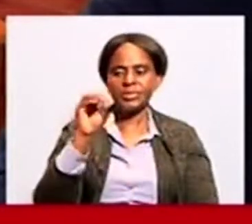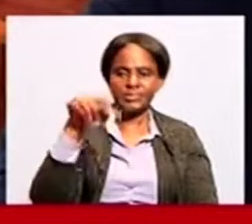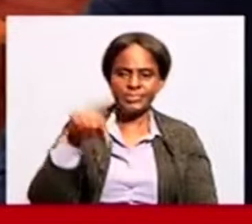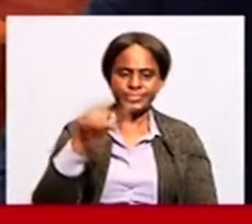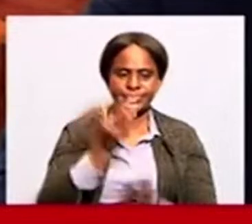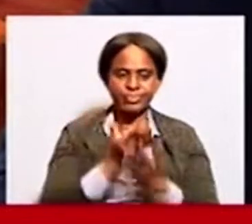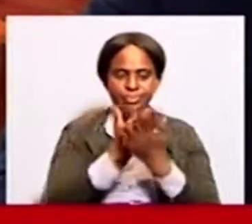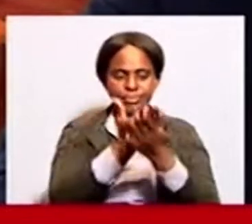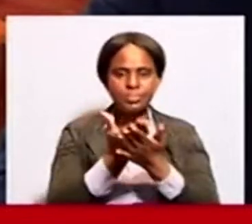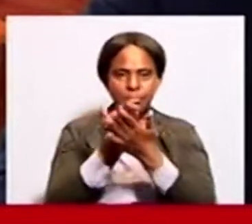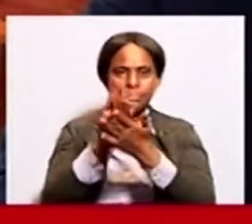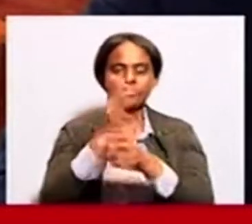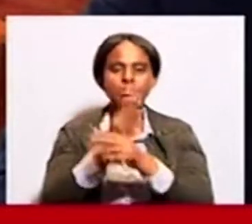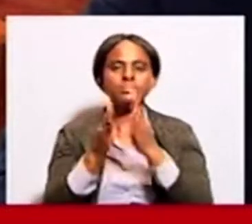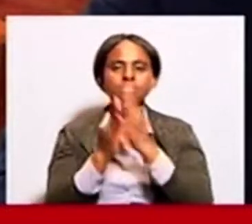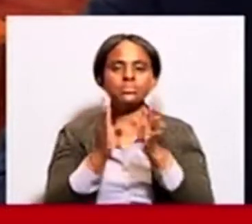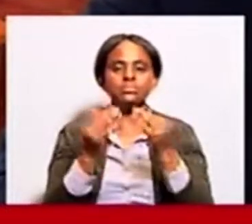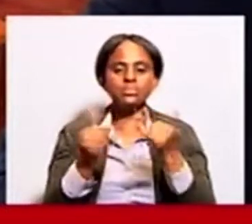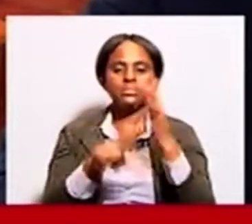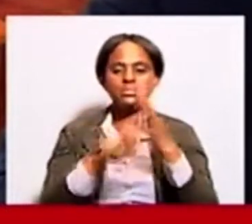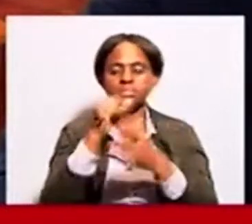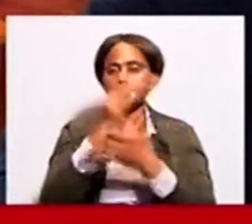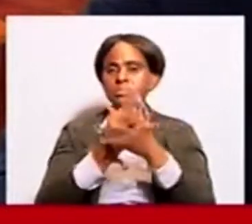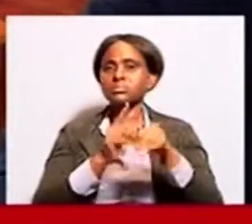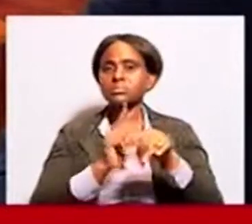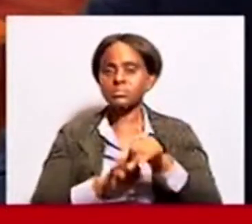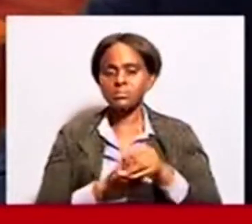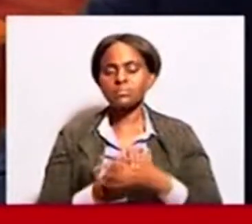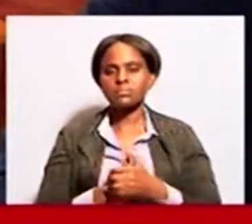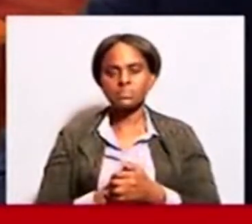the contractor. So you find that sometimes